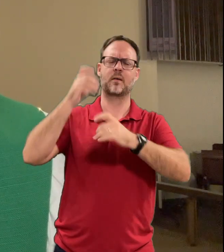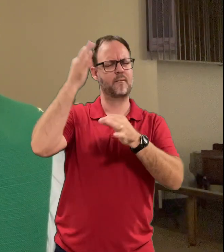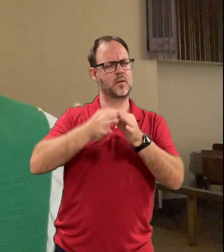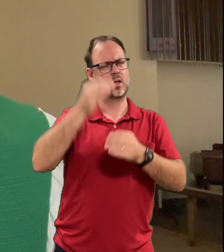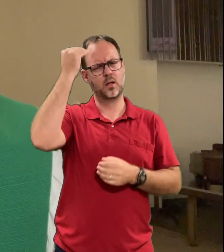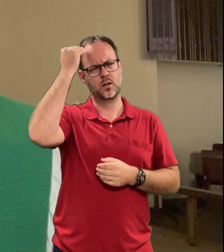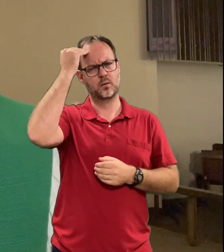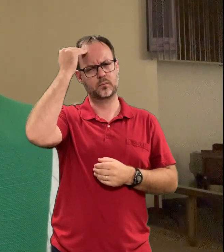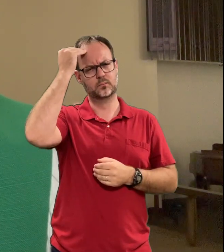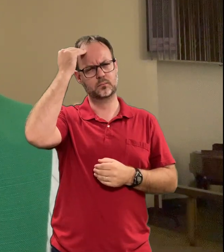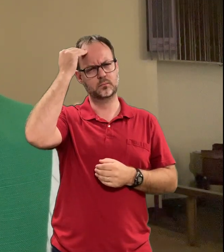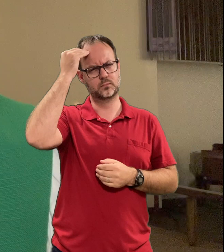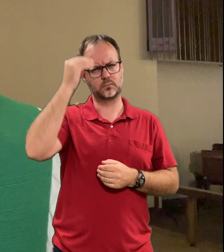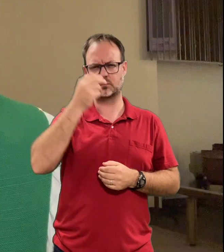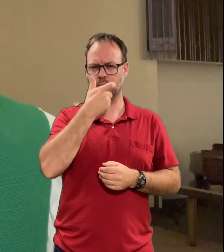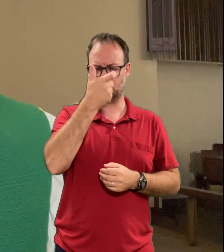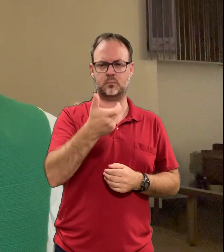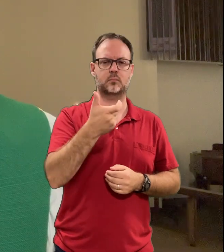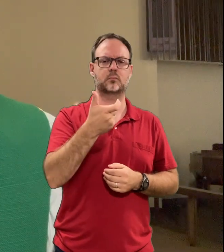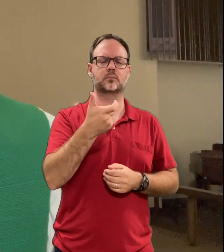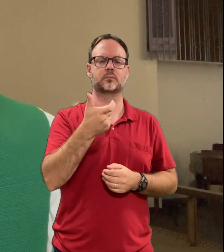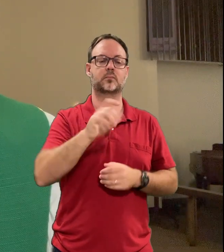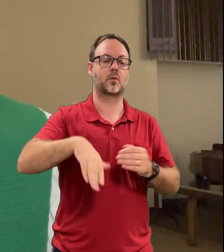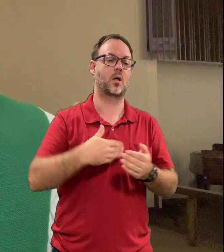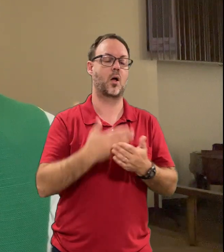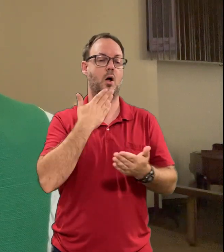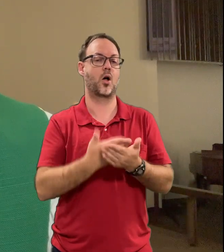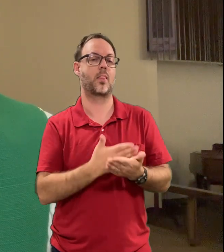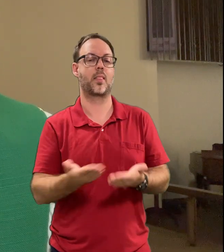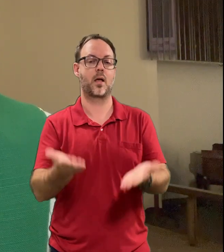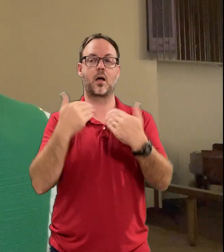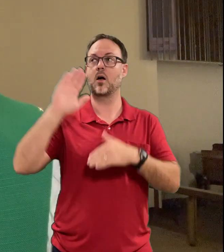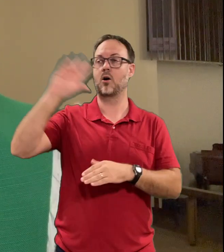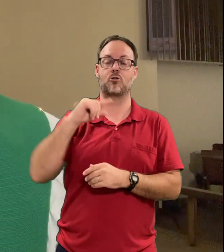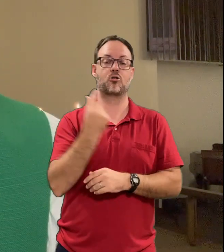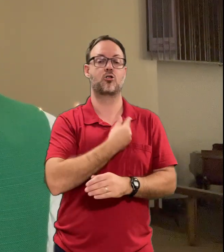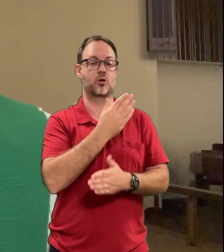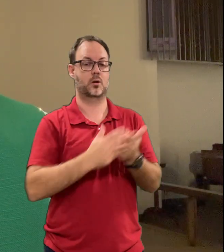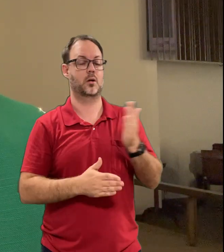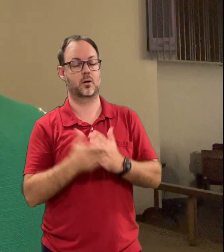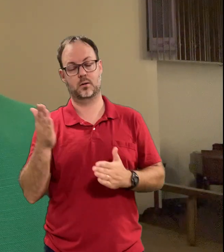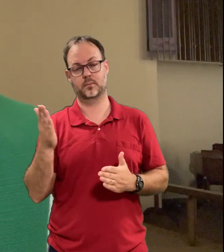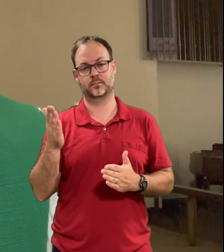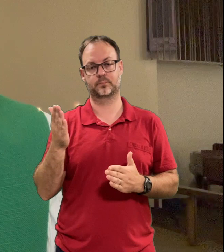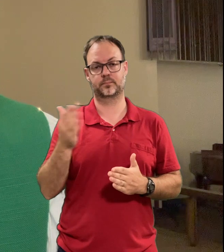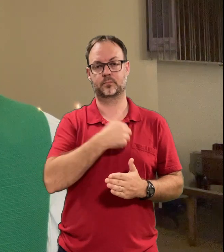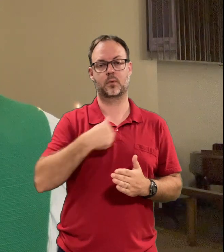You have given us faith to know and eyes to see that all good things come from Your gracious